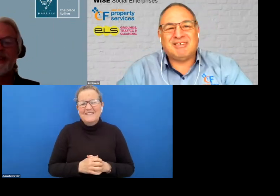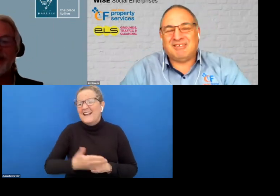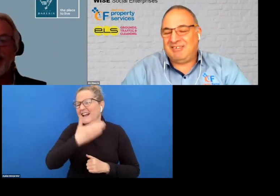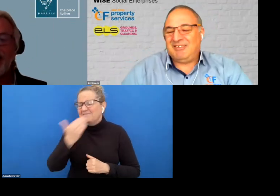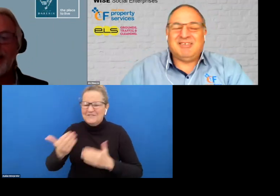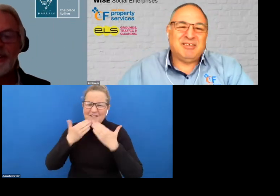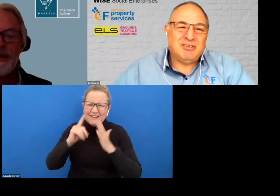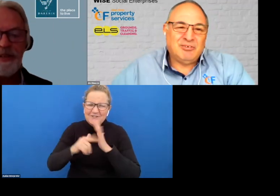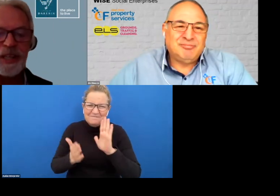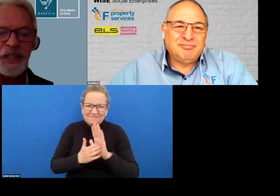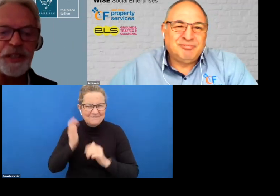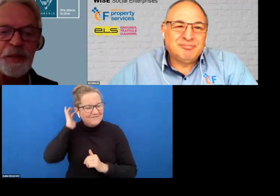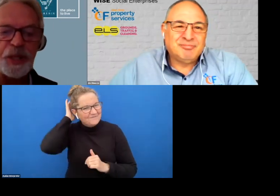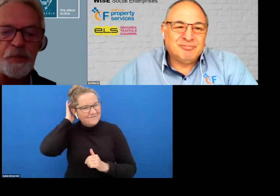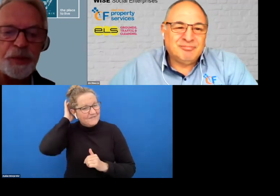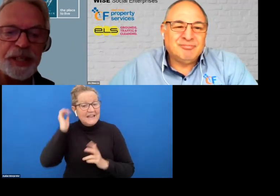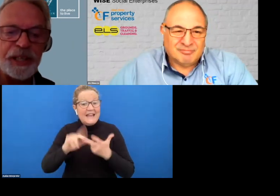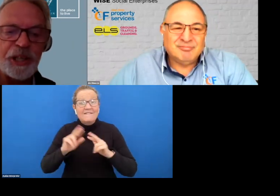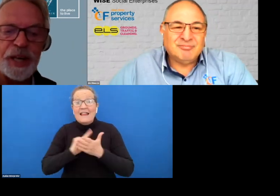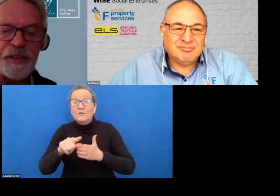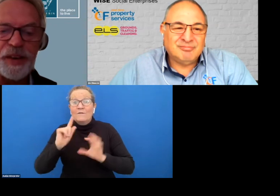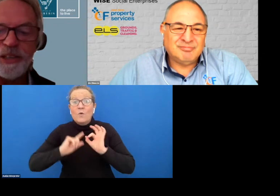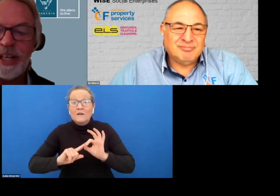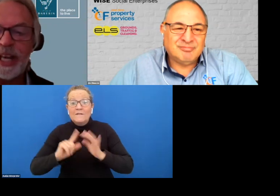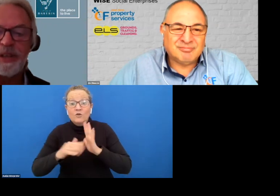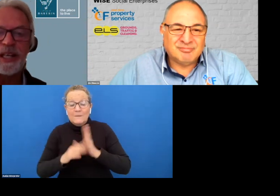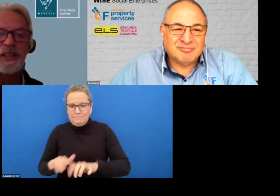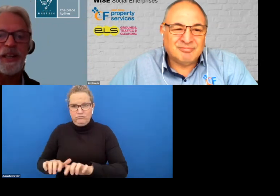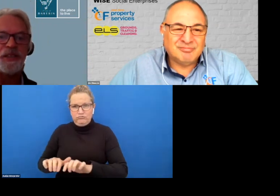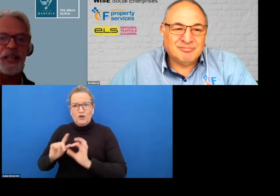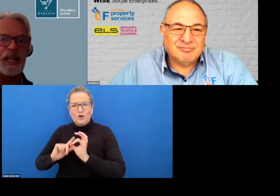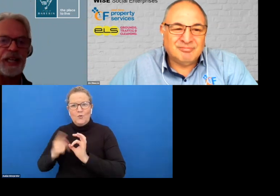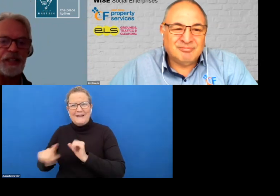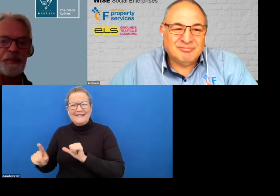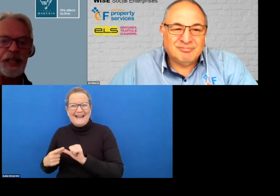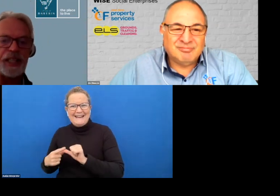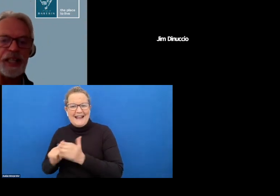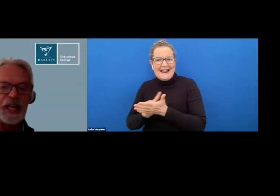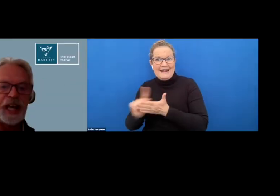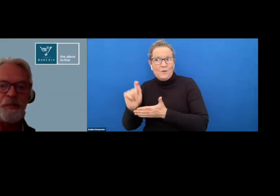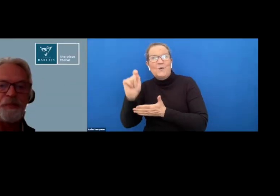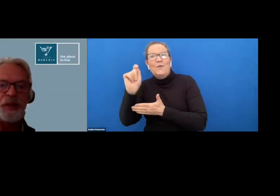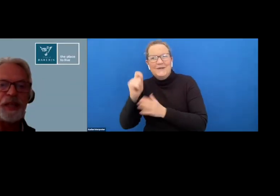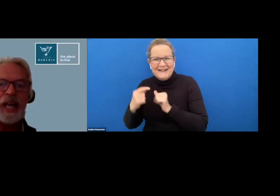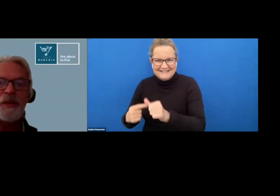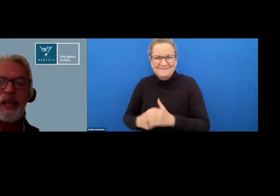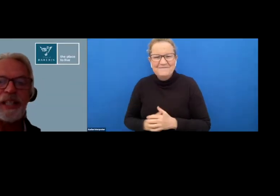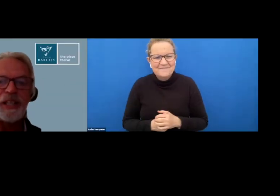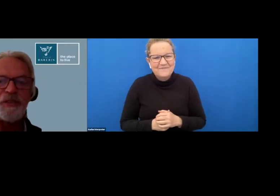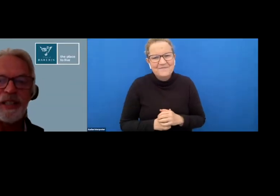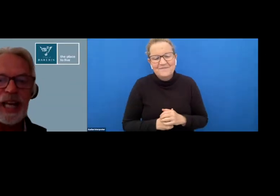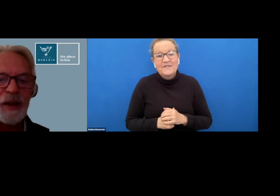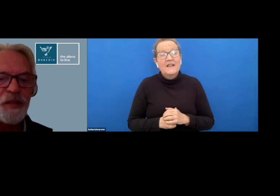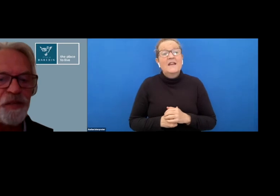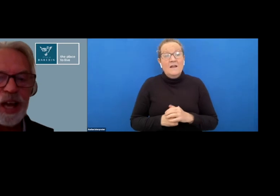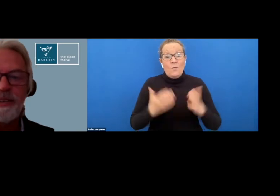for that jim uh and if you do have questions for jim just pop them in the q a function and we'll get to those uh in just a minute um but now we'd like to